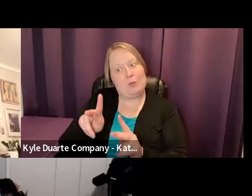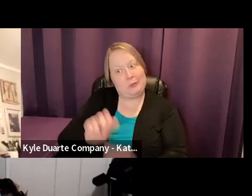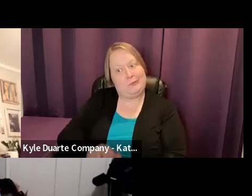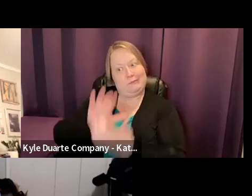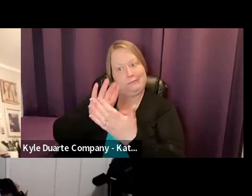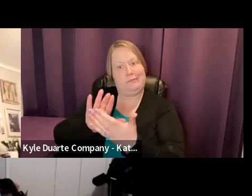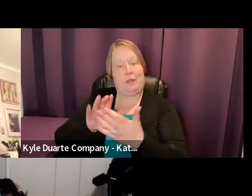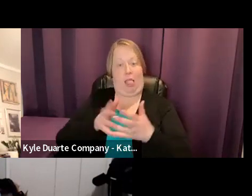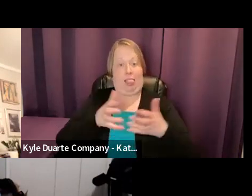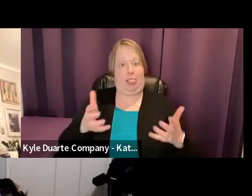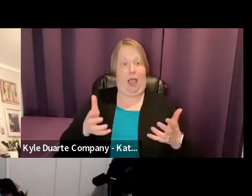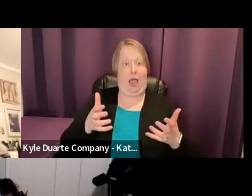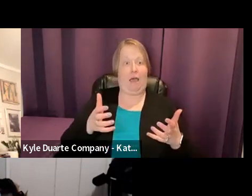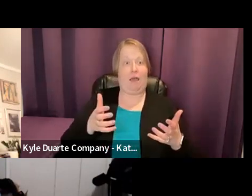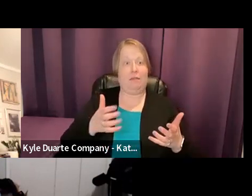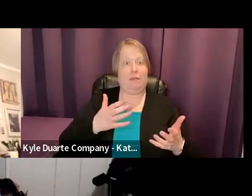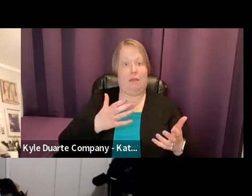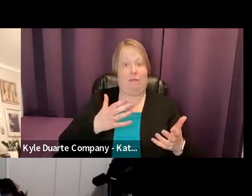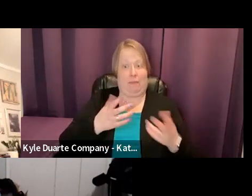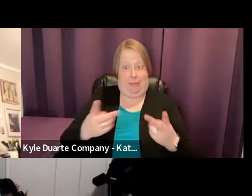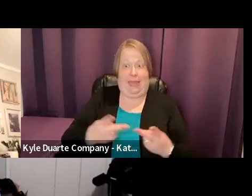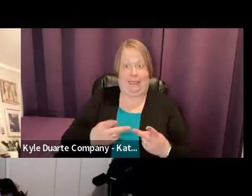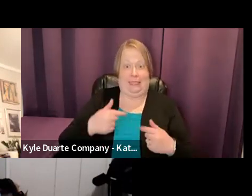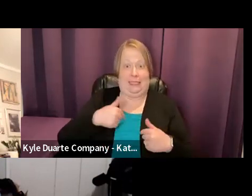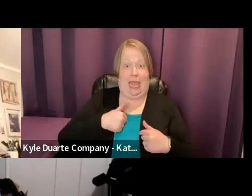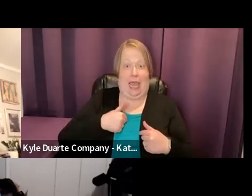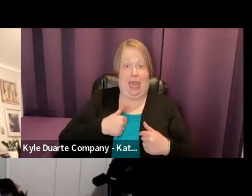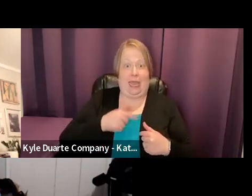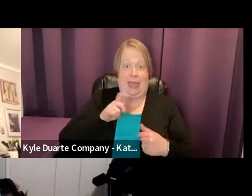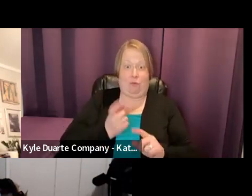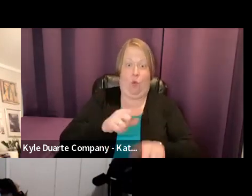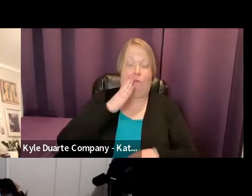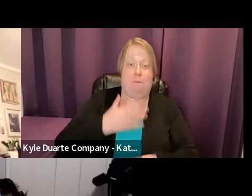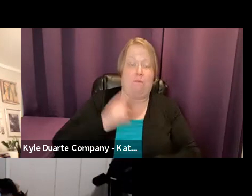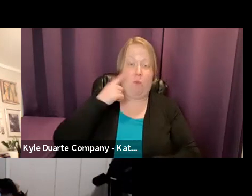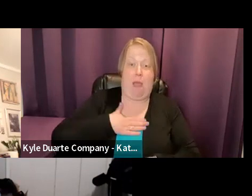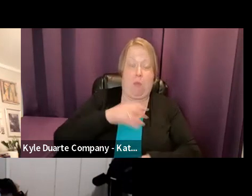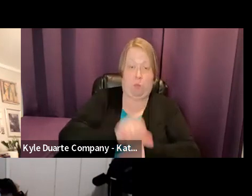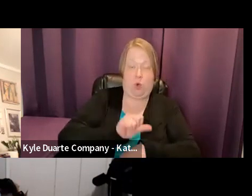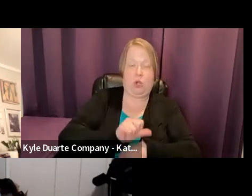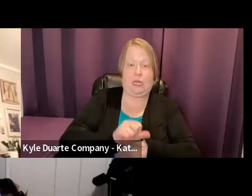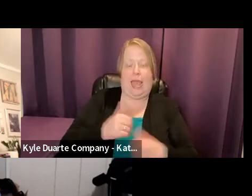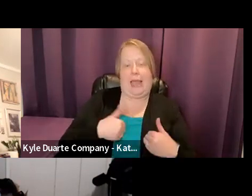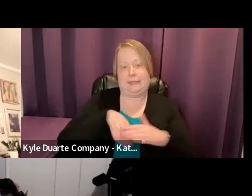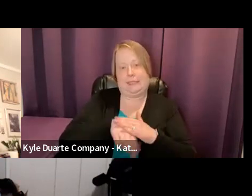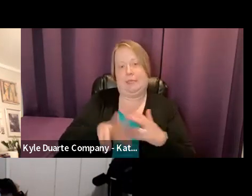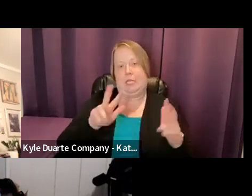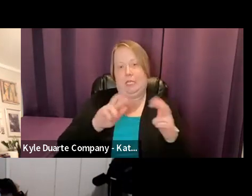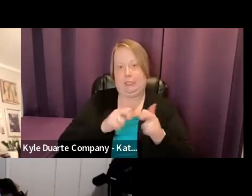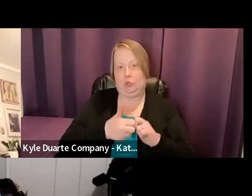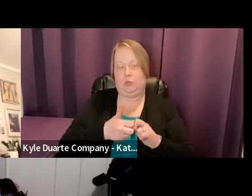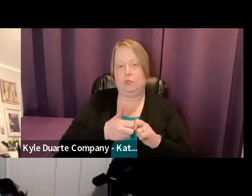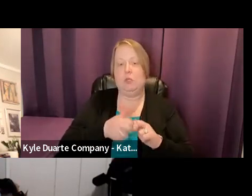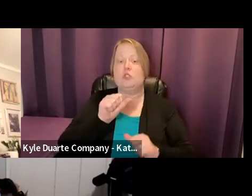I inhabit to do my job have accessibility issues. So I think outside of just my day-to-day